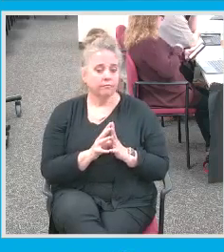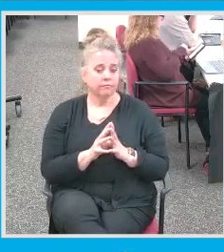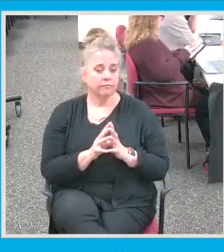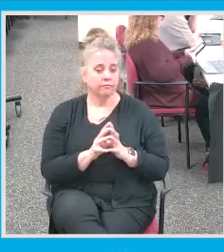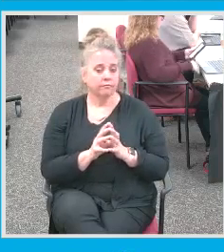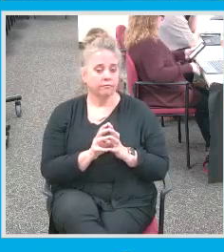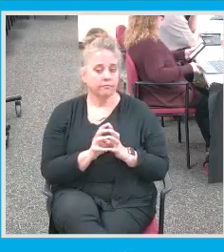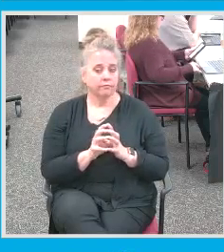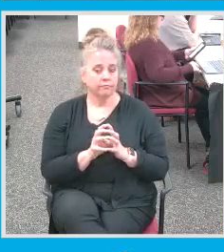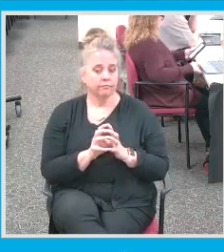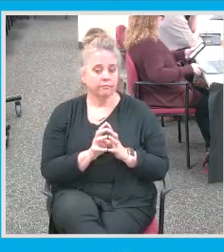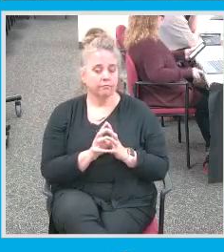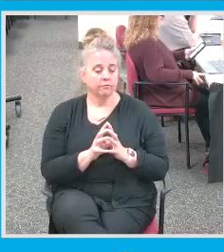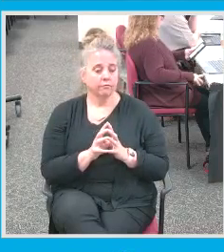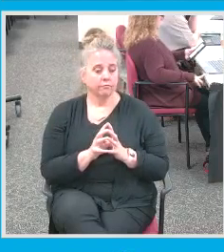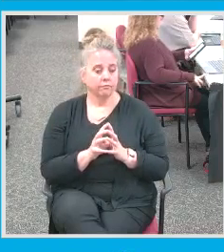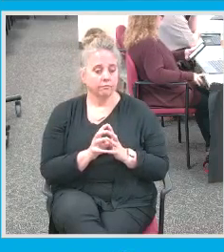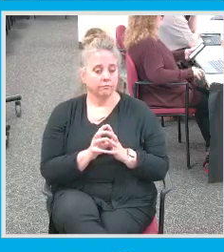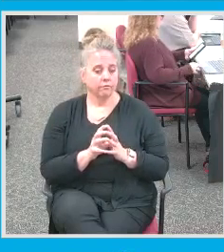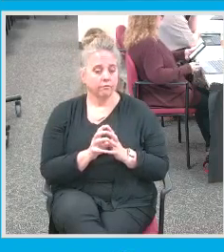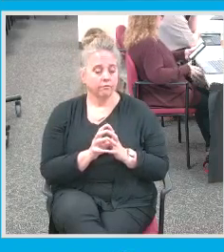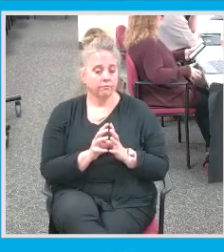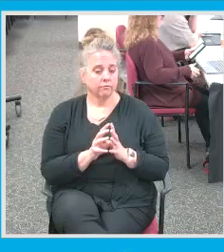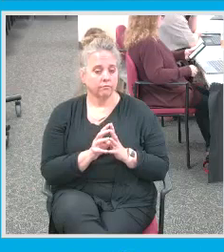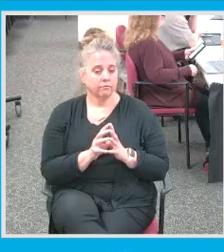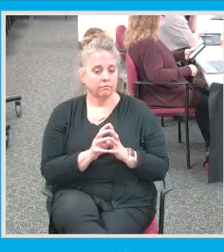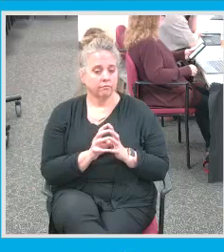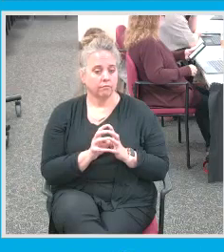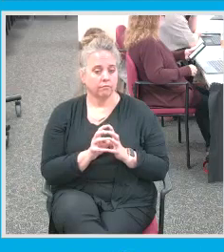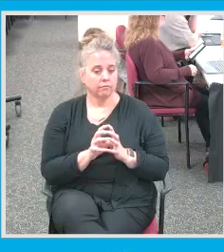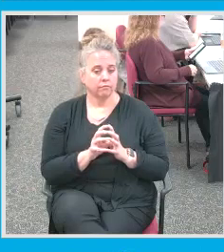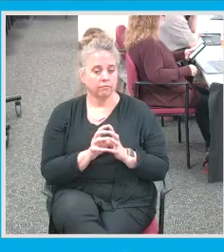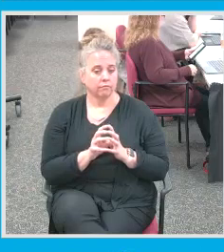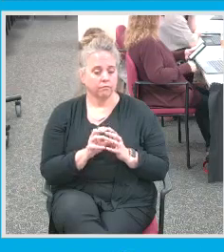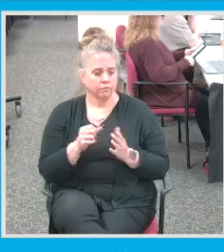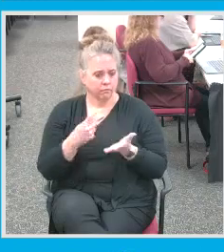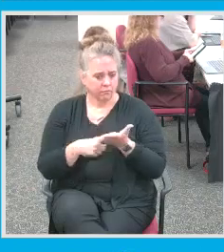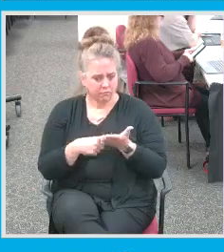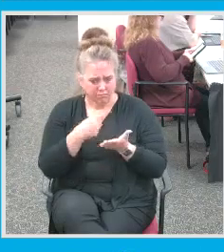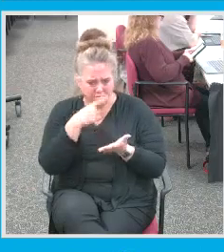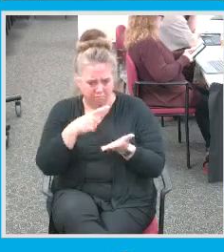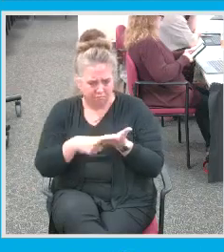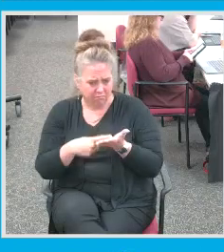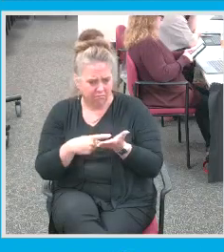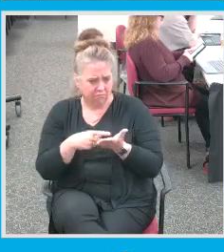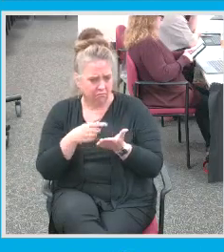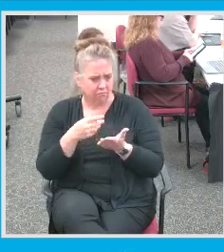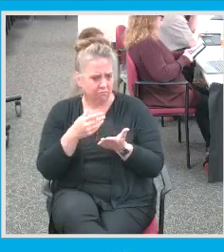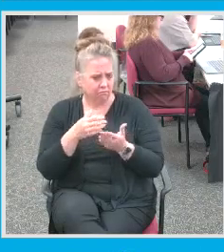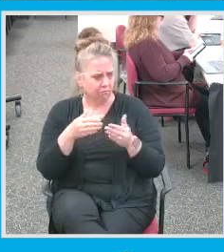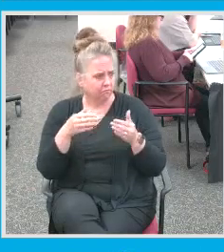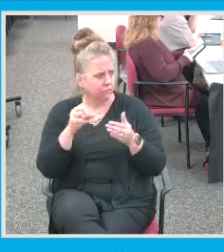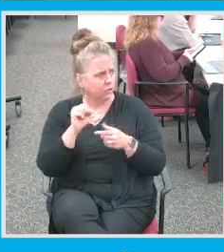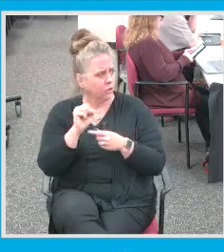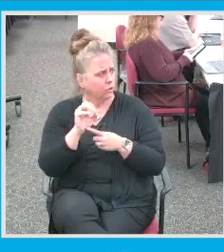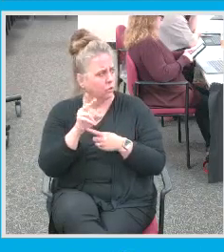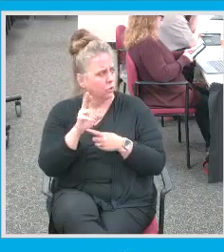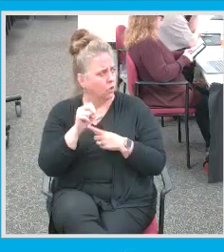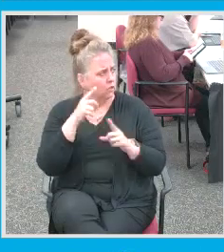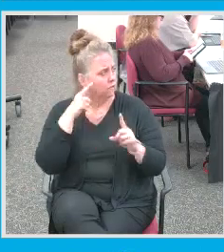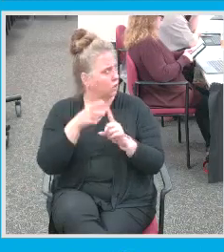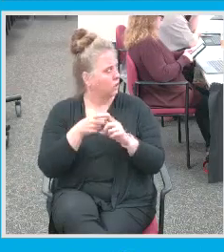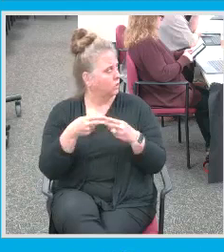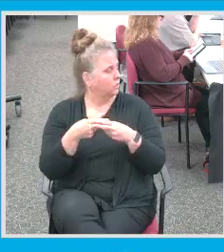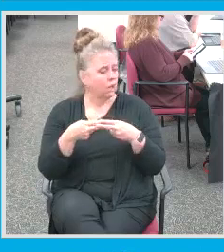Cassandra, would you be able to talk more about the source data for this slide? Yeah, I actually, that's pulled from some